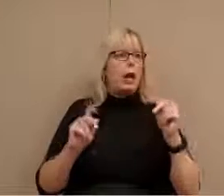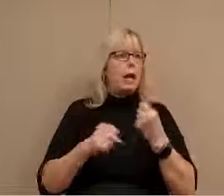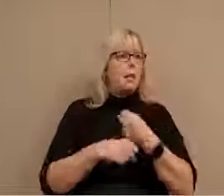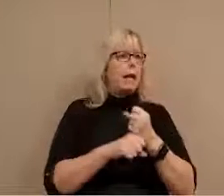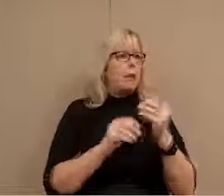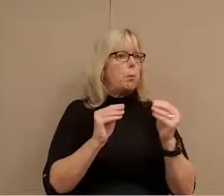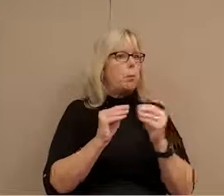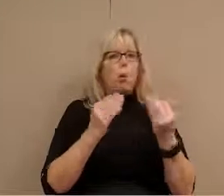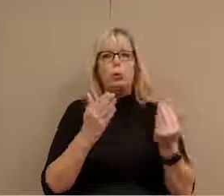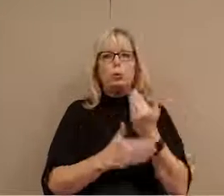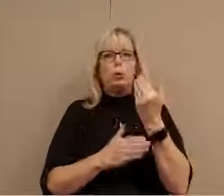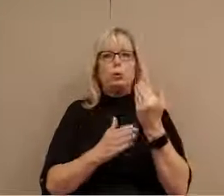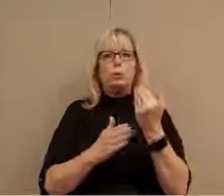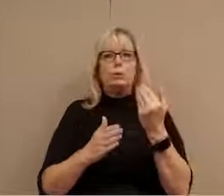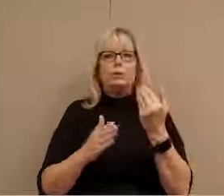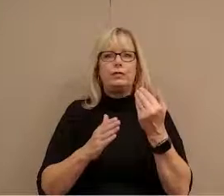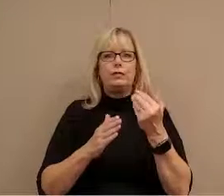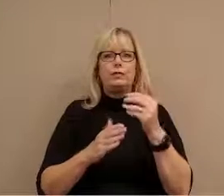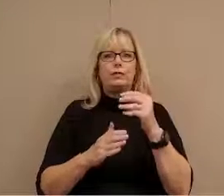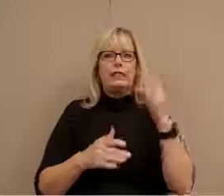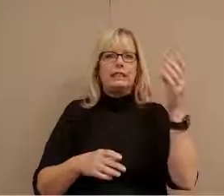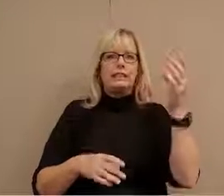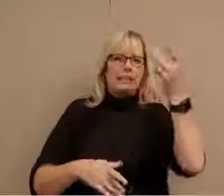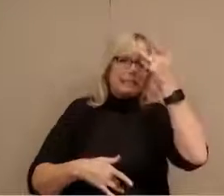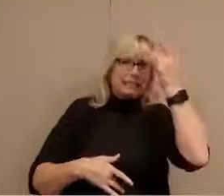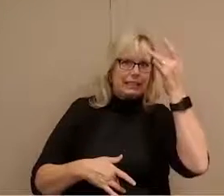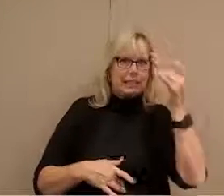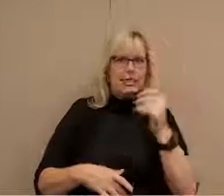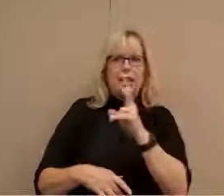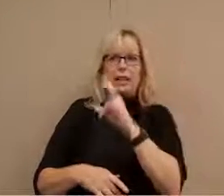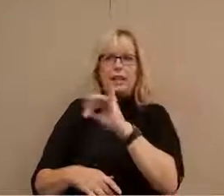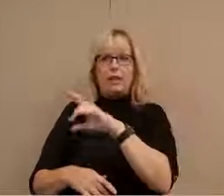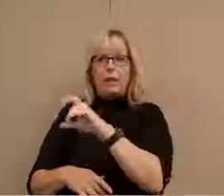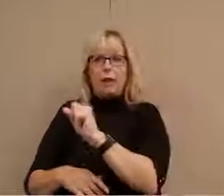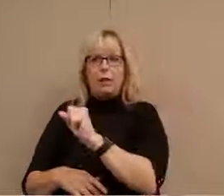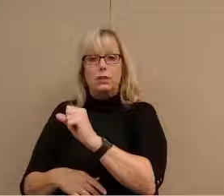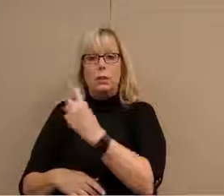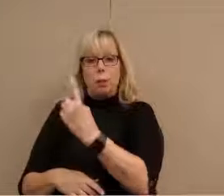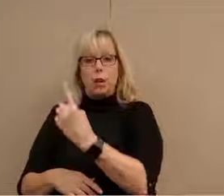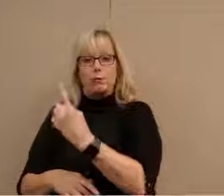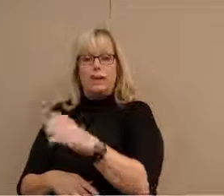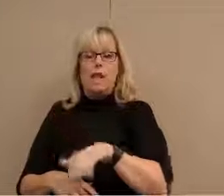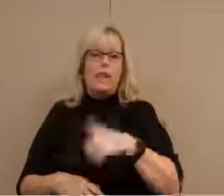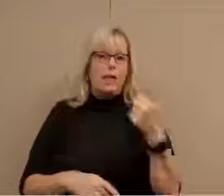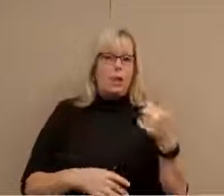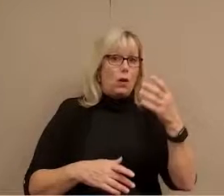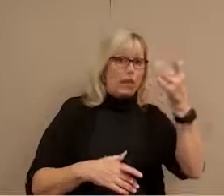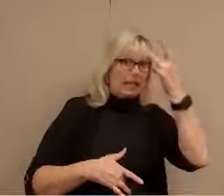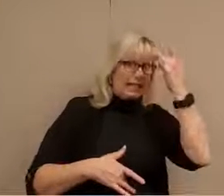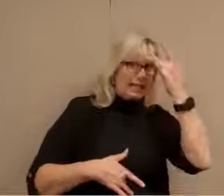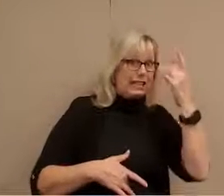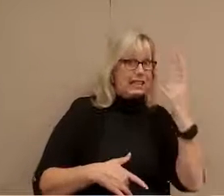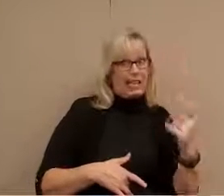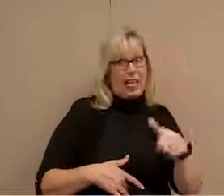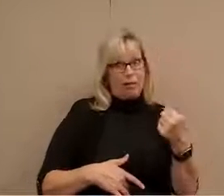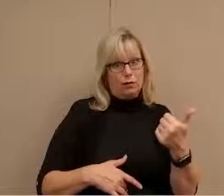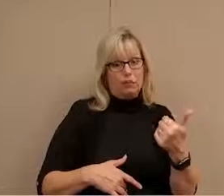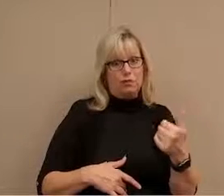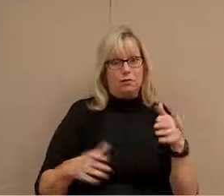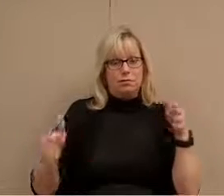disease. The virus is one thing, the disease is the COVID. The virus has no place to create disease, and I think that's kind of where we're going to